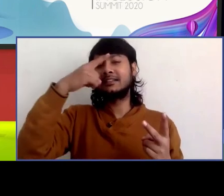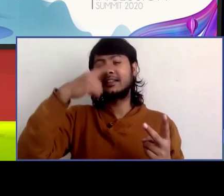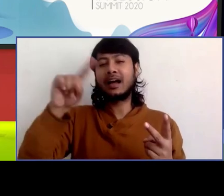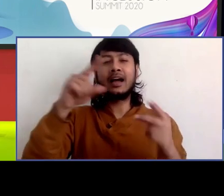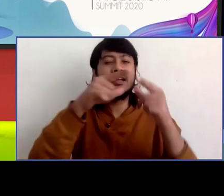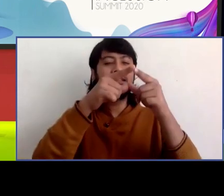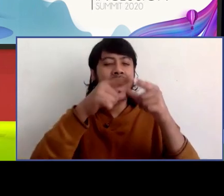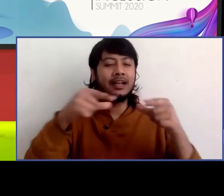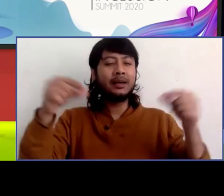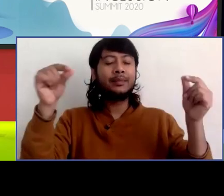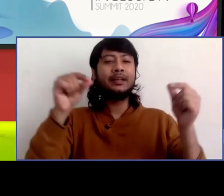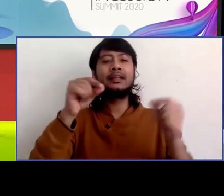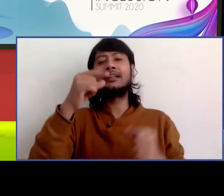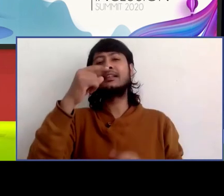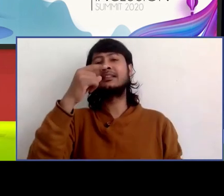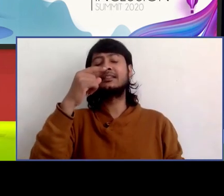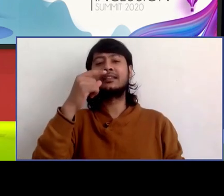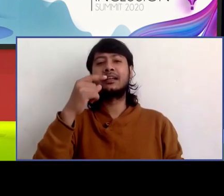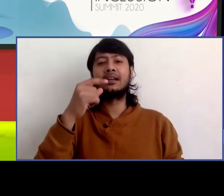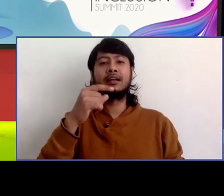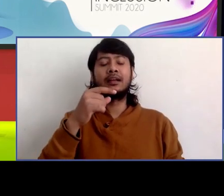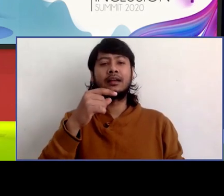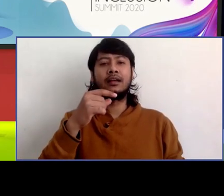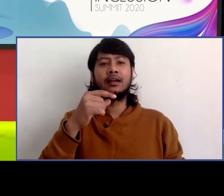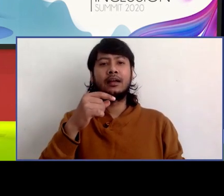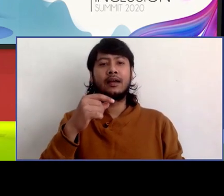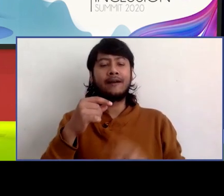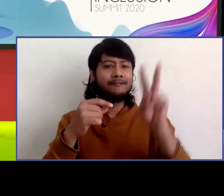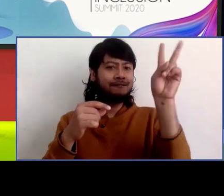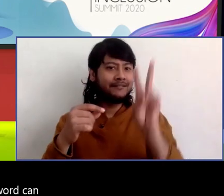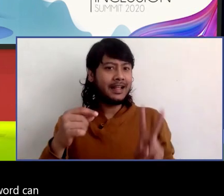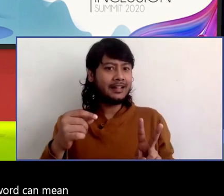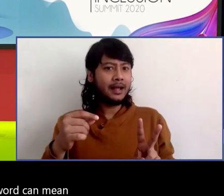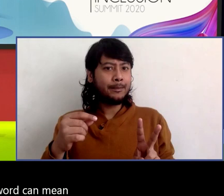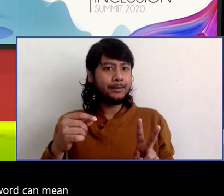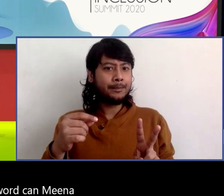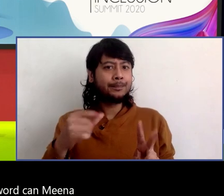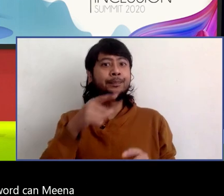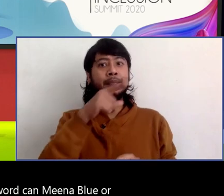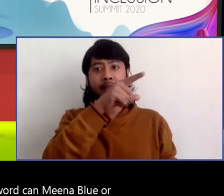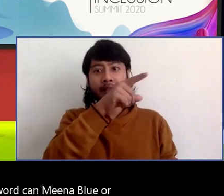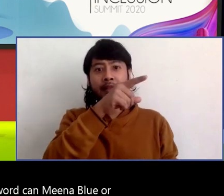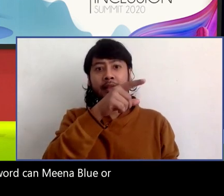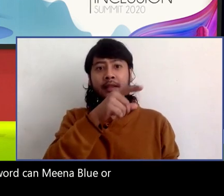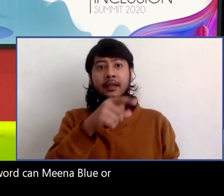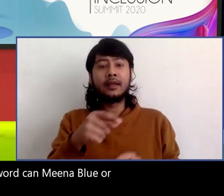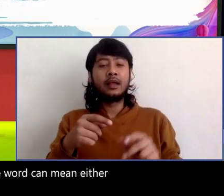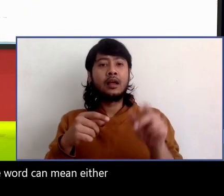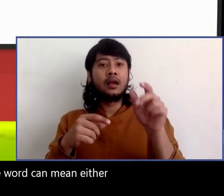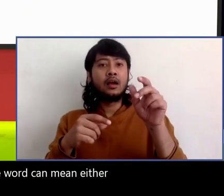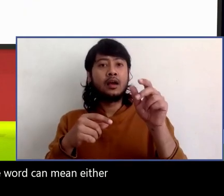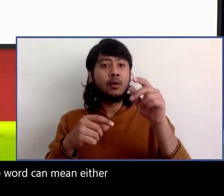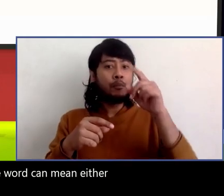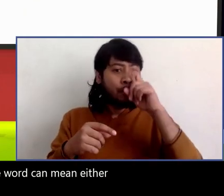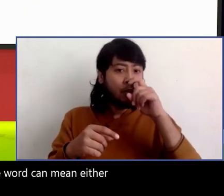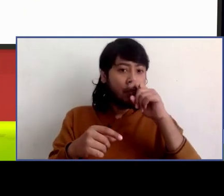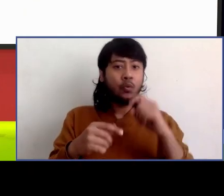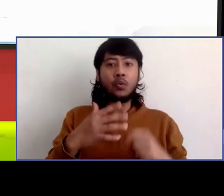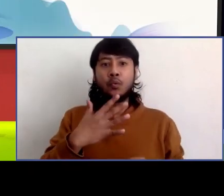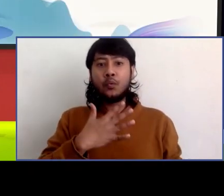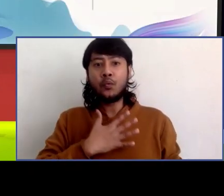even Vietnamese, the same word can mean either blue or green, it seems. And green was also the